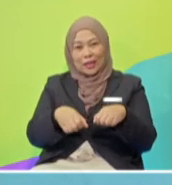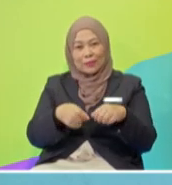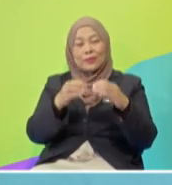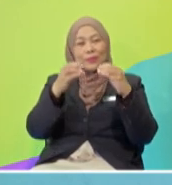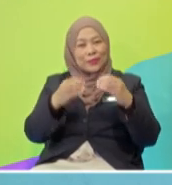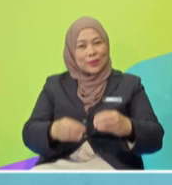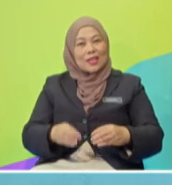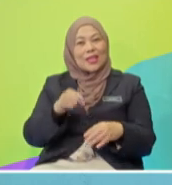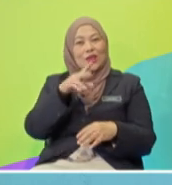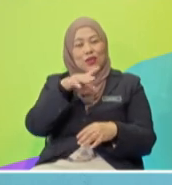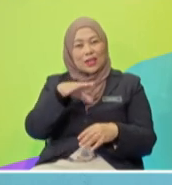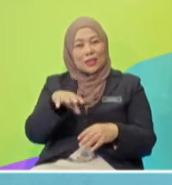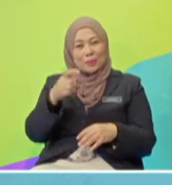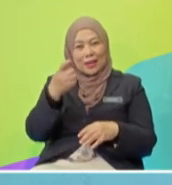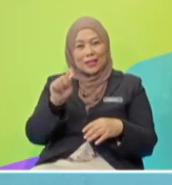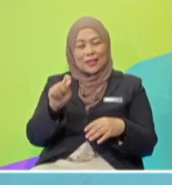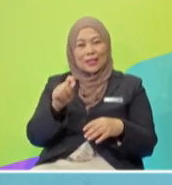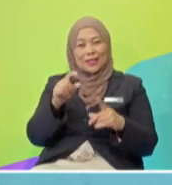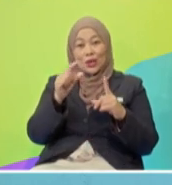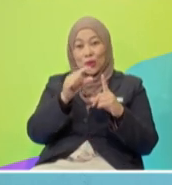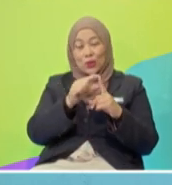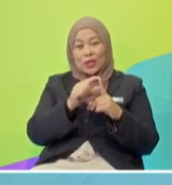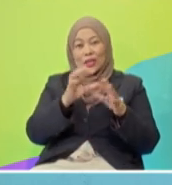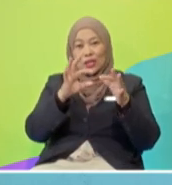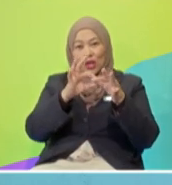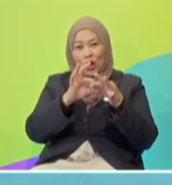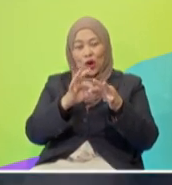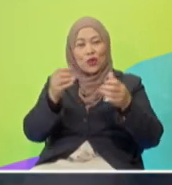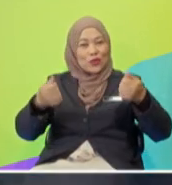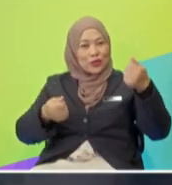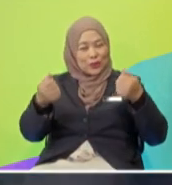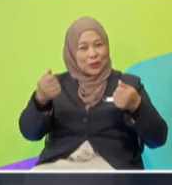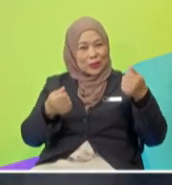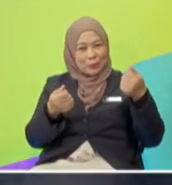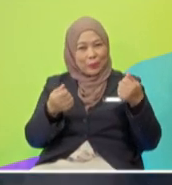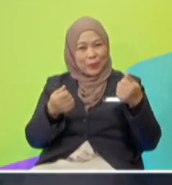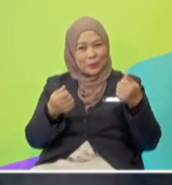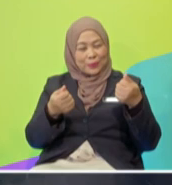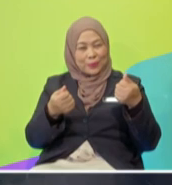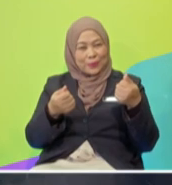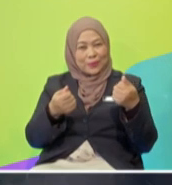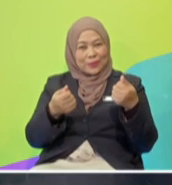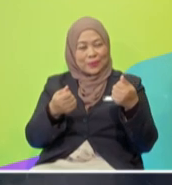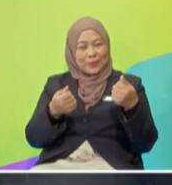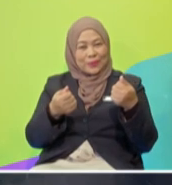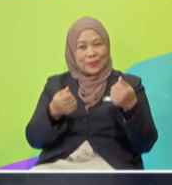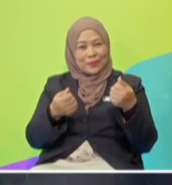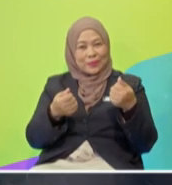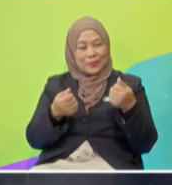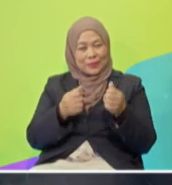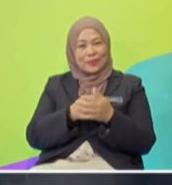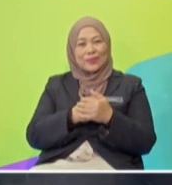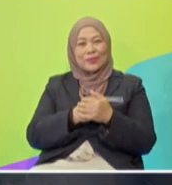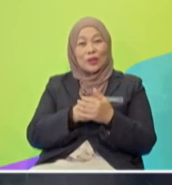the when Abang Chris point at the words, all the words start with capital